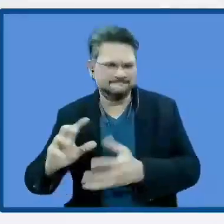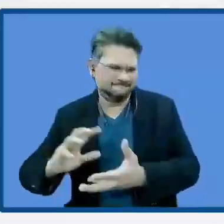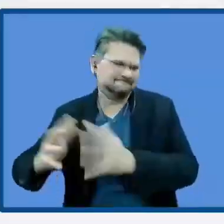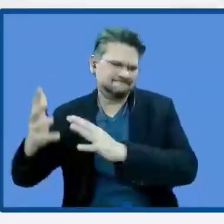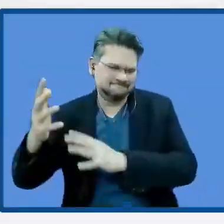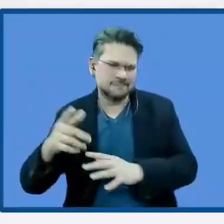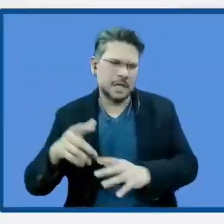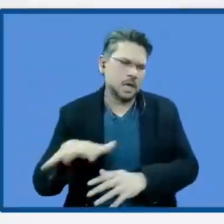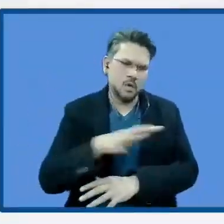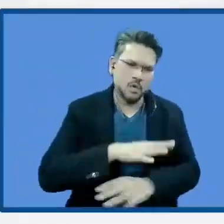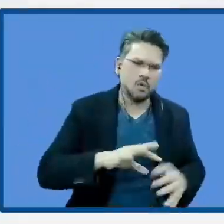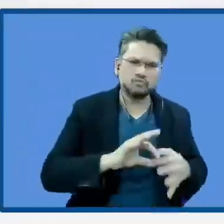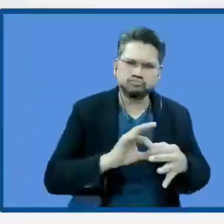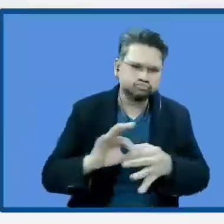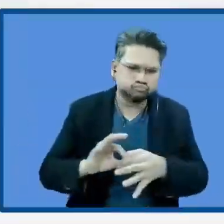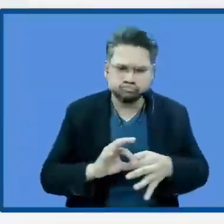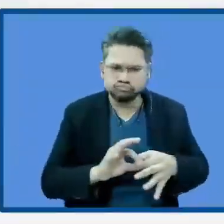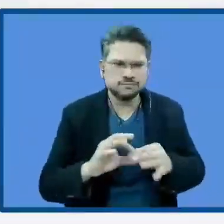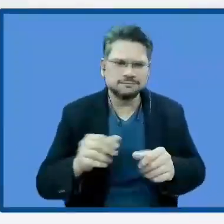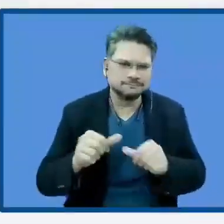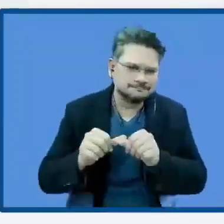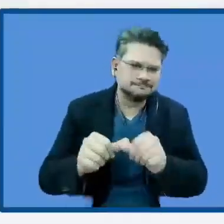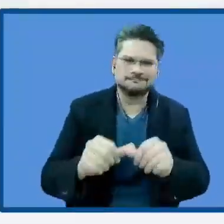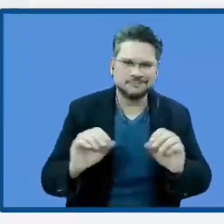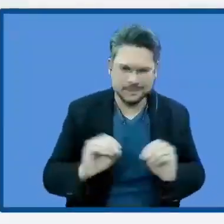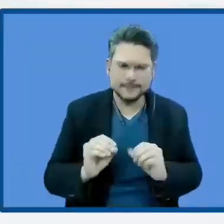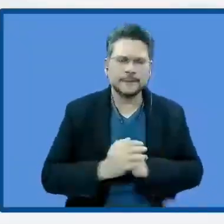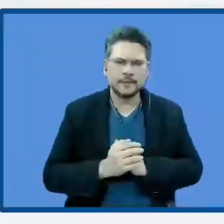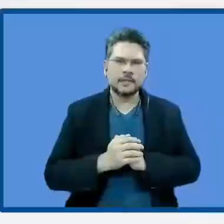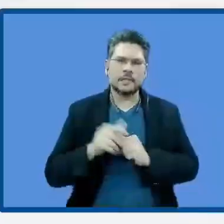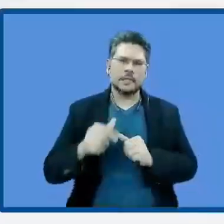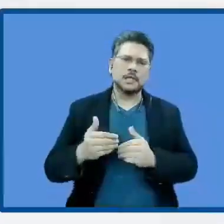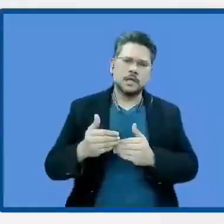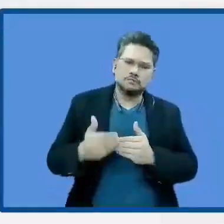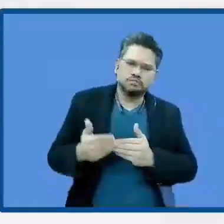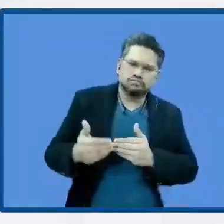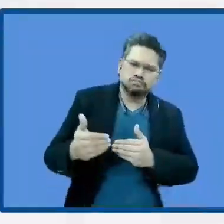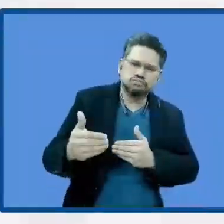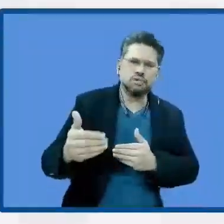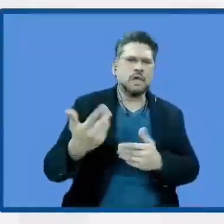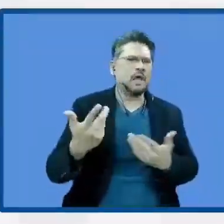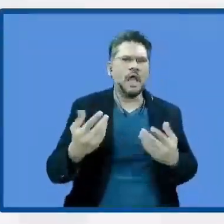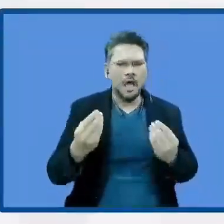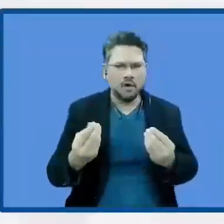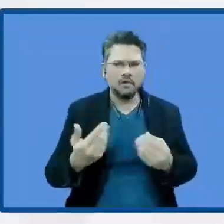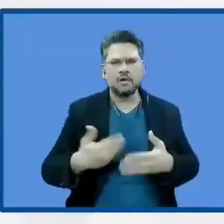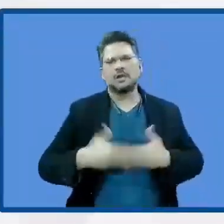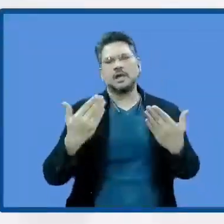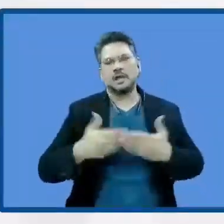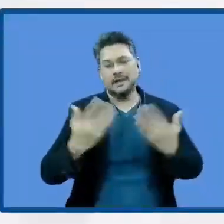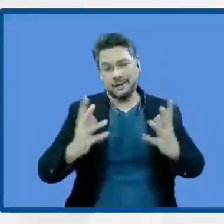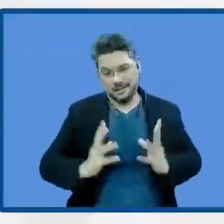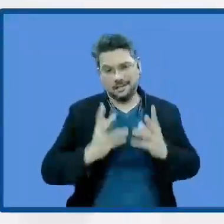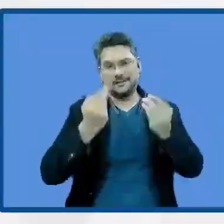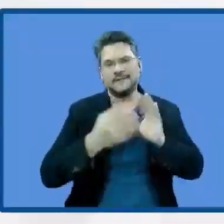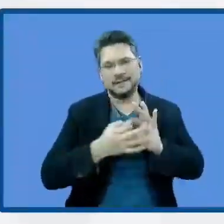the continuity. They are the continuity of the everyday life. So what does this mean?